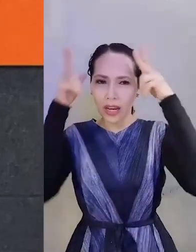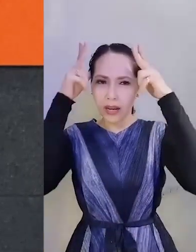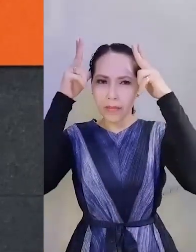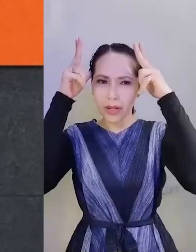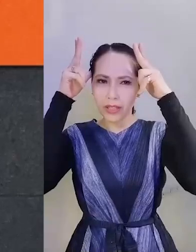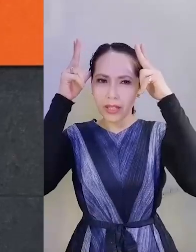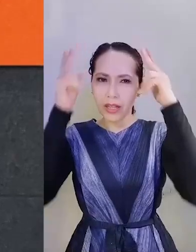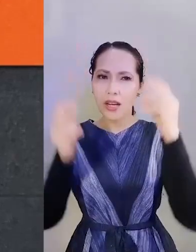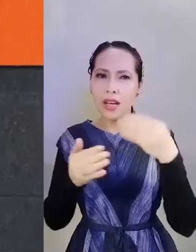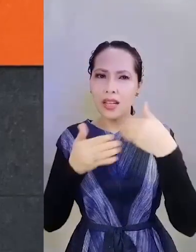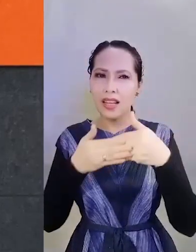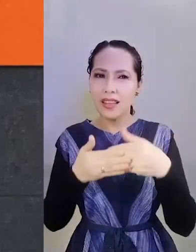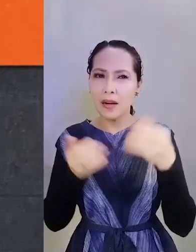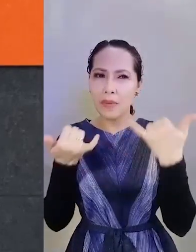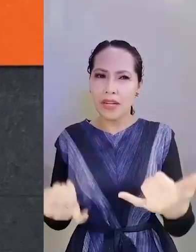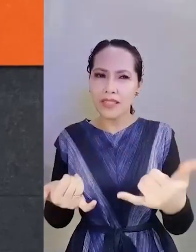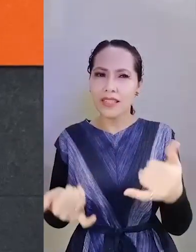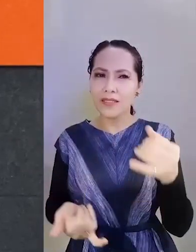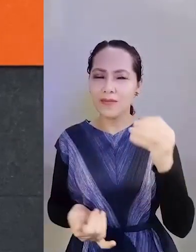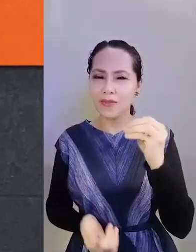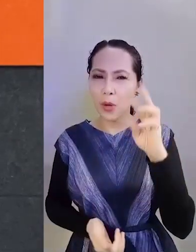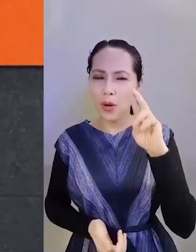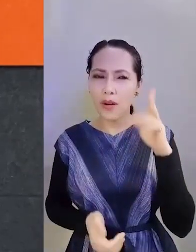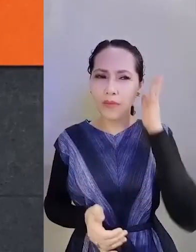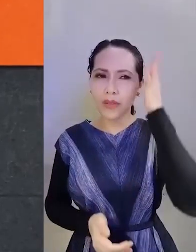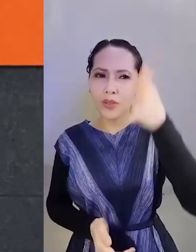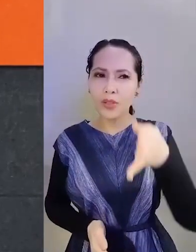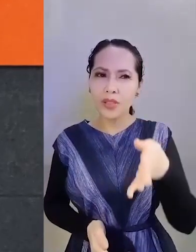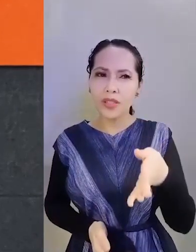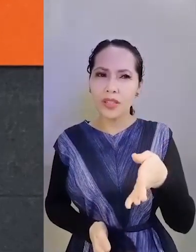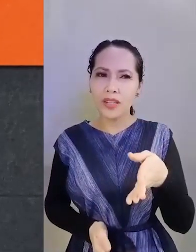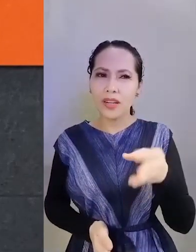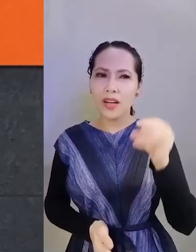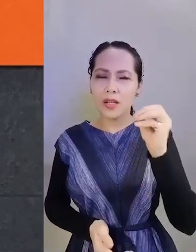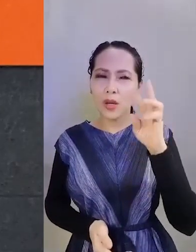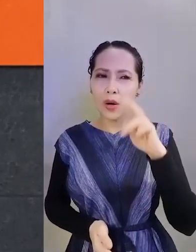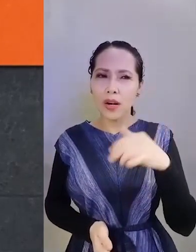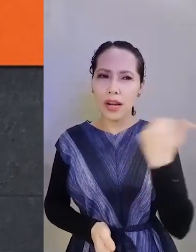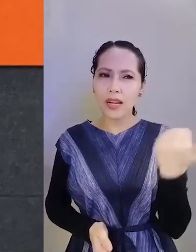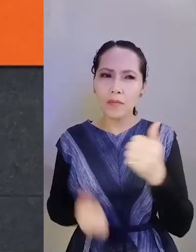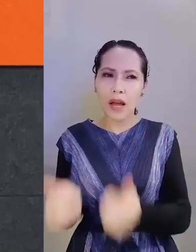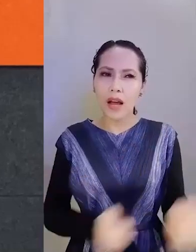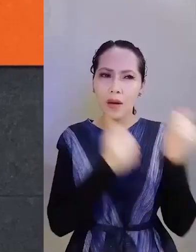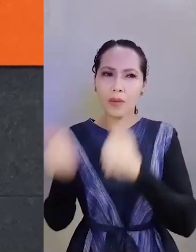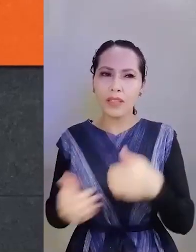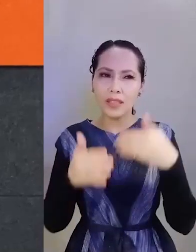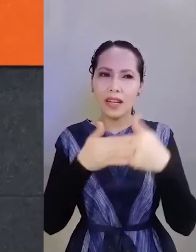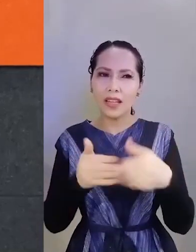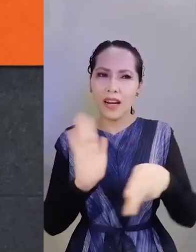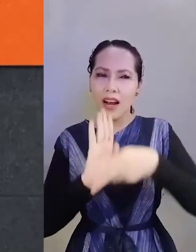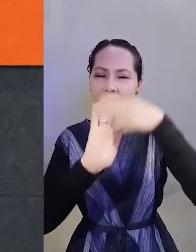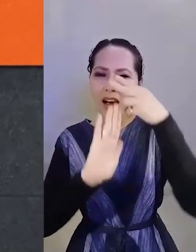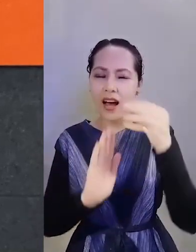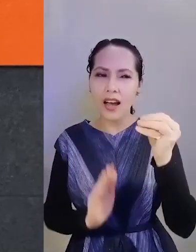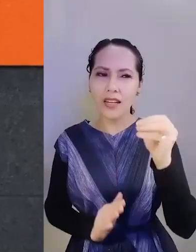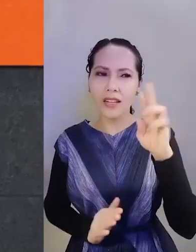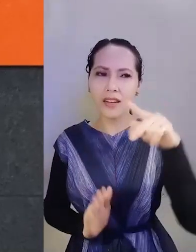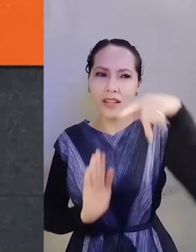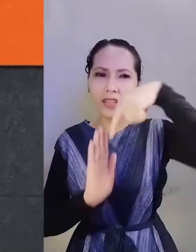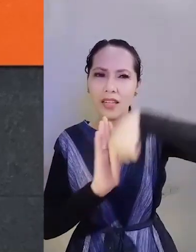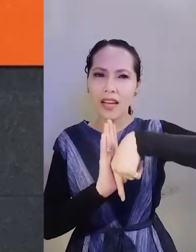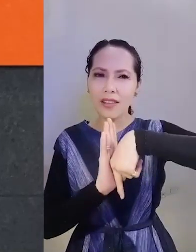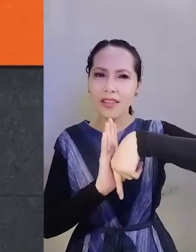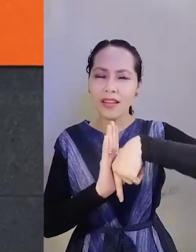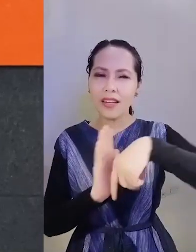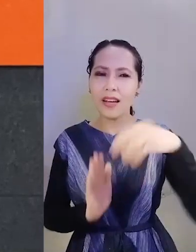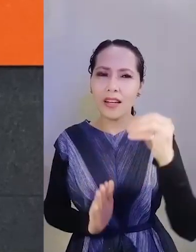future, nor any powers, neither height nor depth, nor anything in all creation will